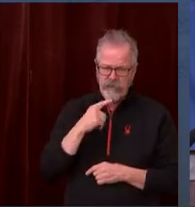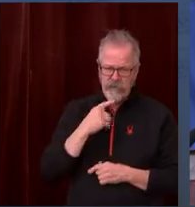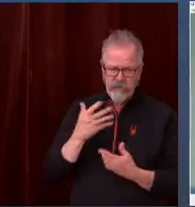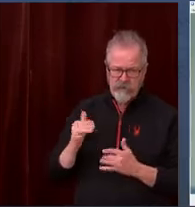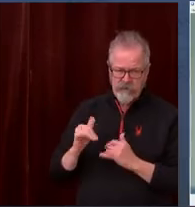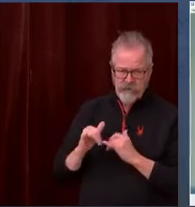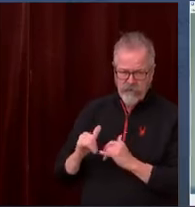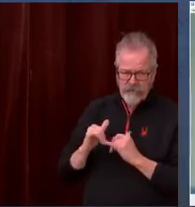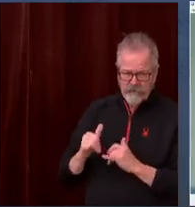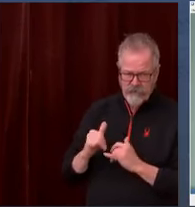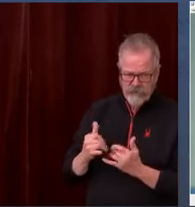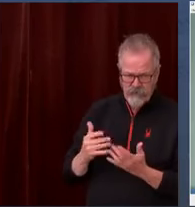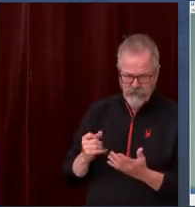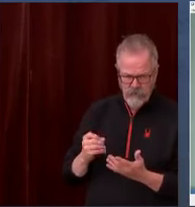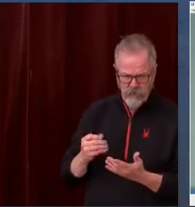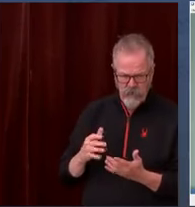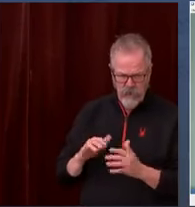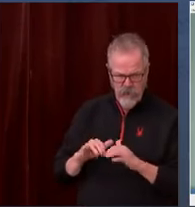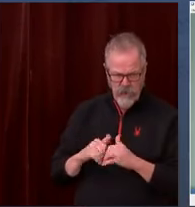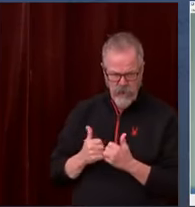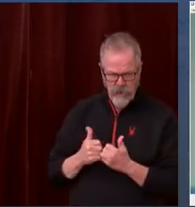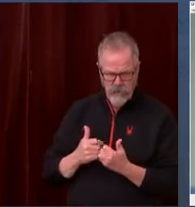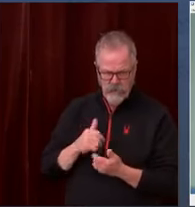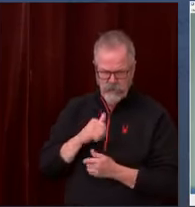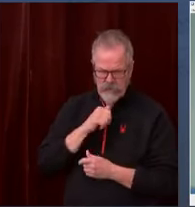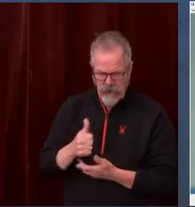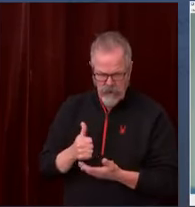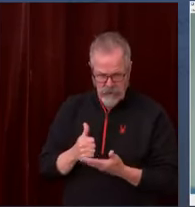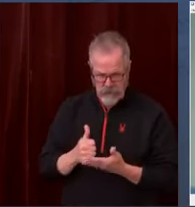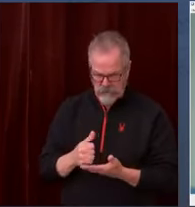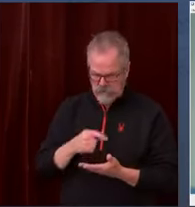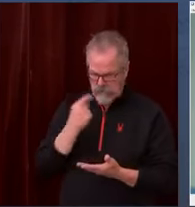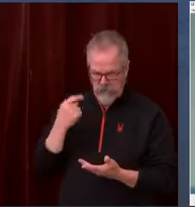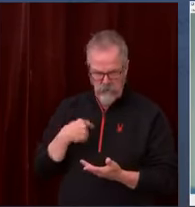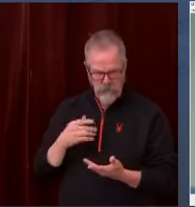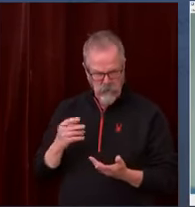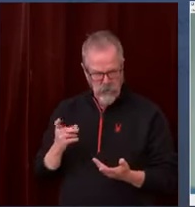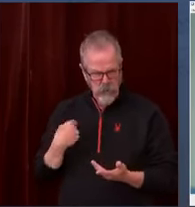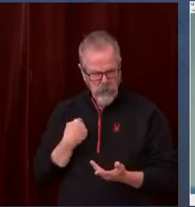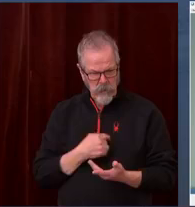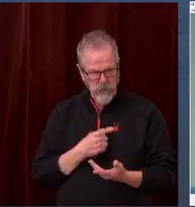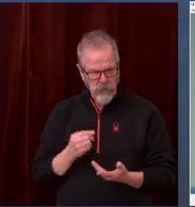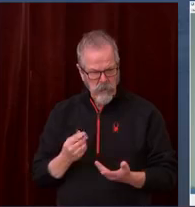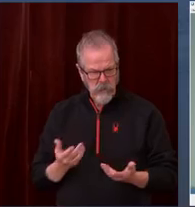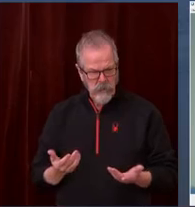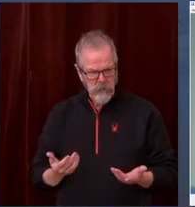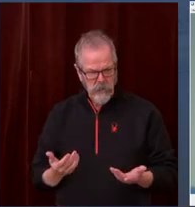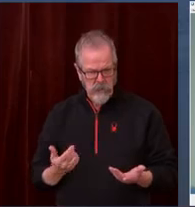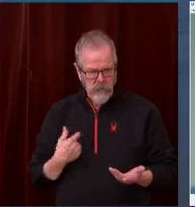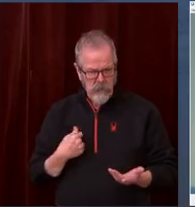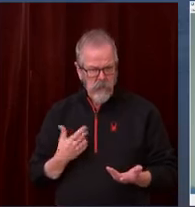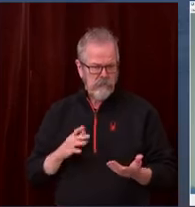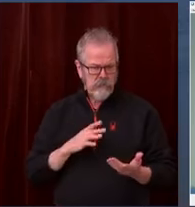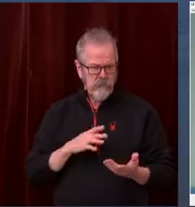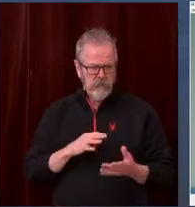Melissa, is that number one is that if you're lower